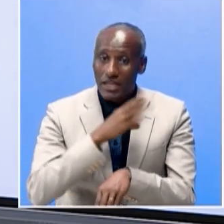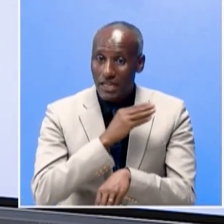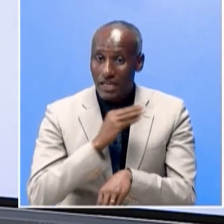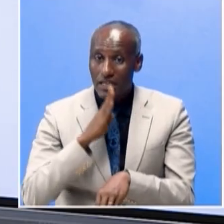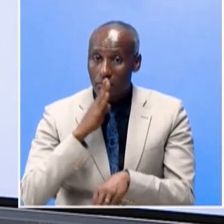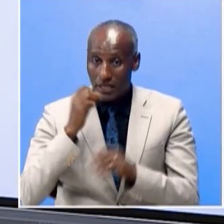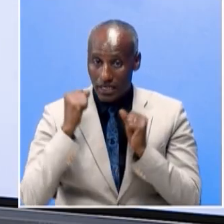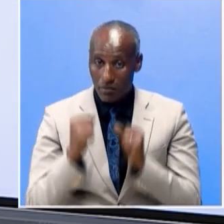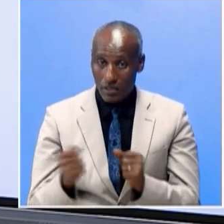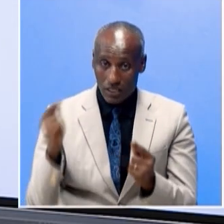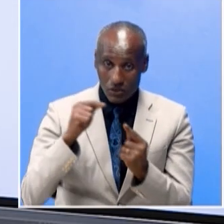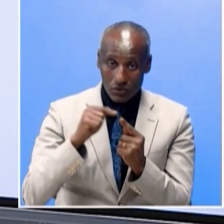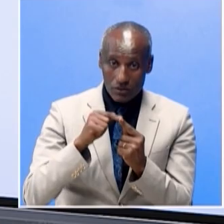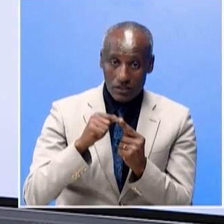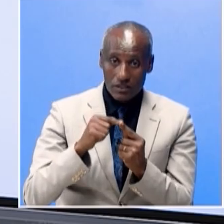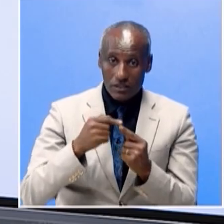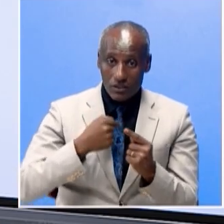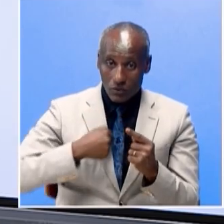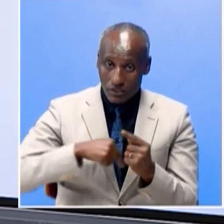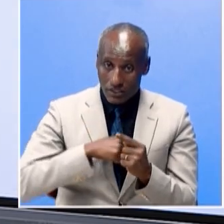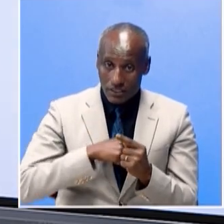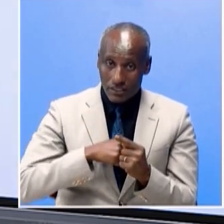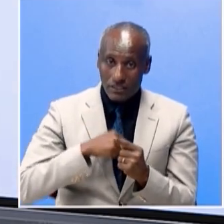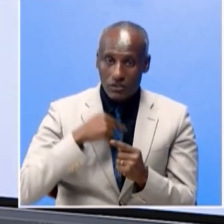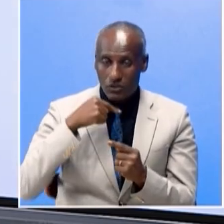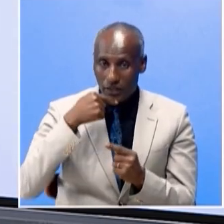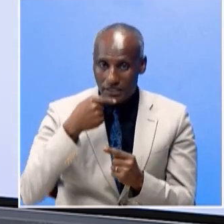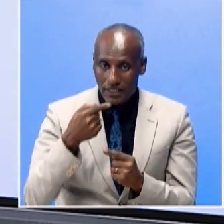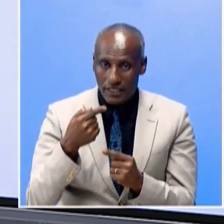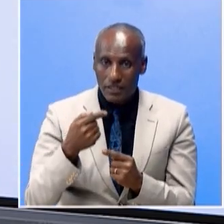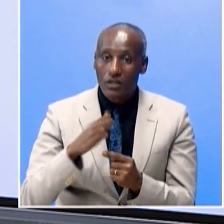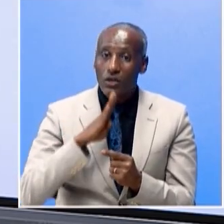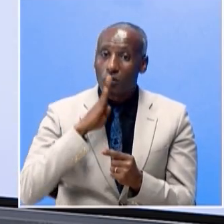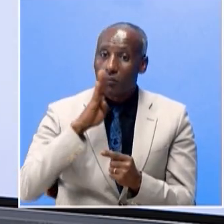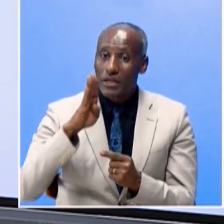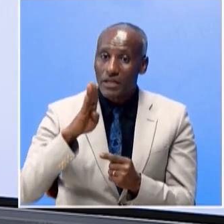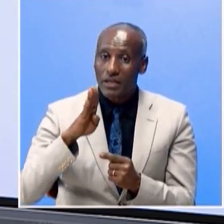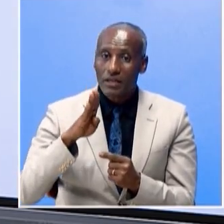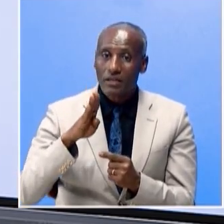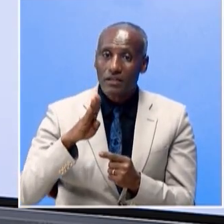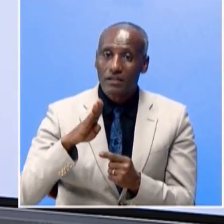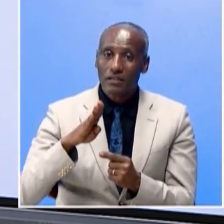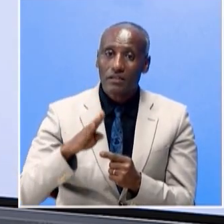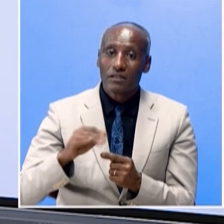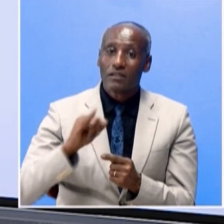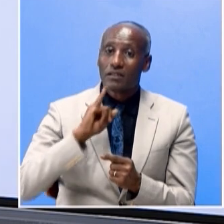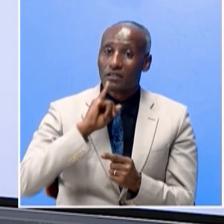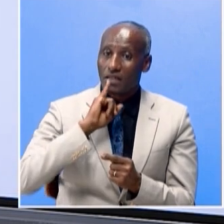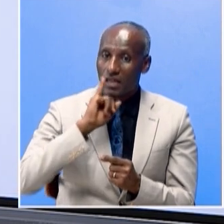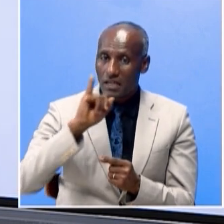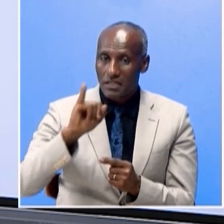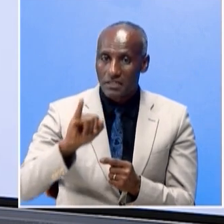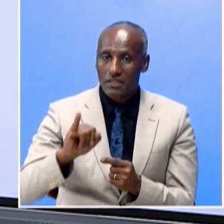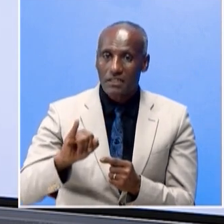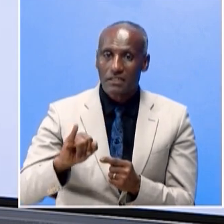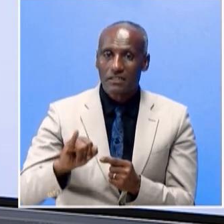sense or in this context, we are saying when we say be, we mean that it depends on subject.